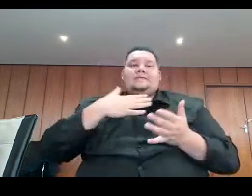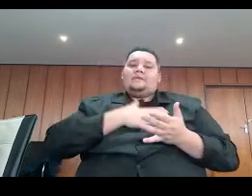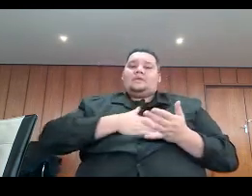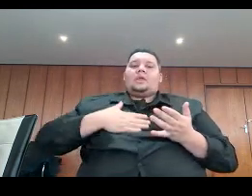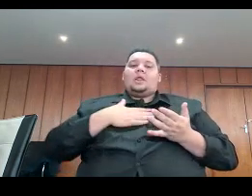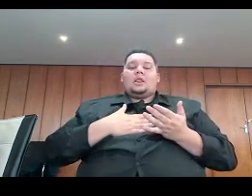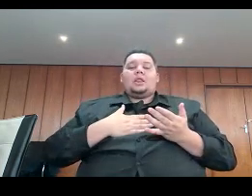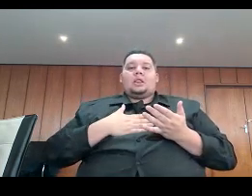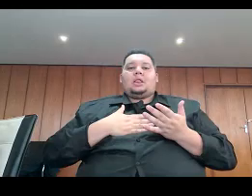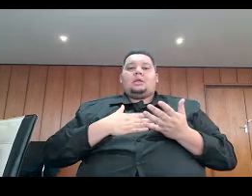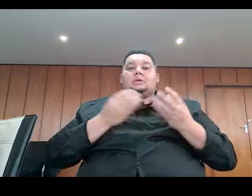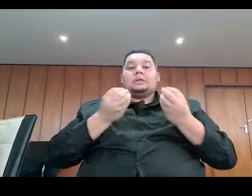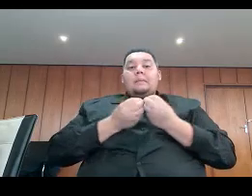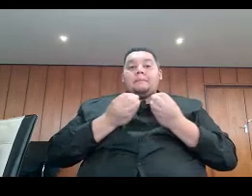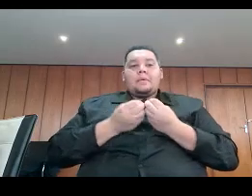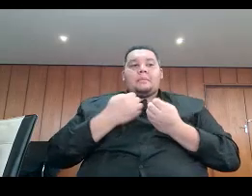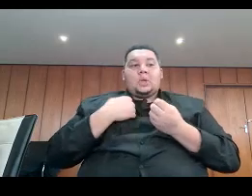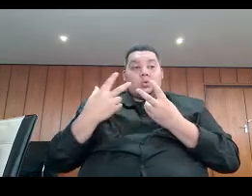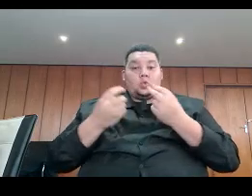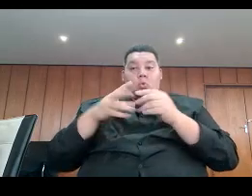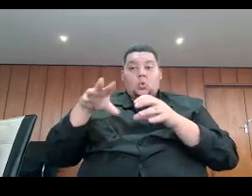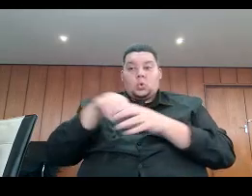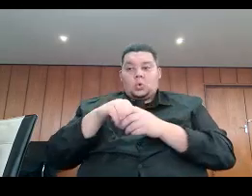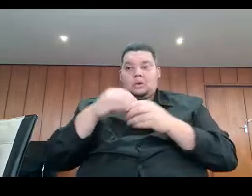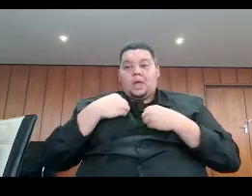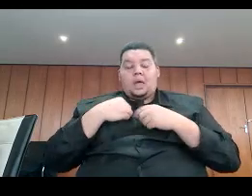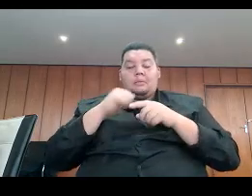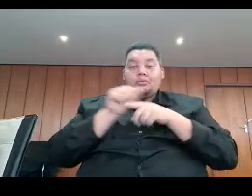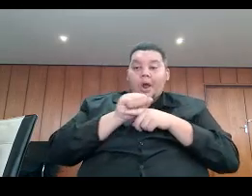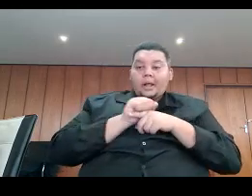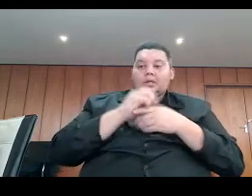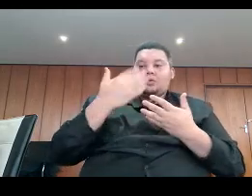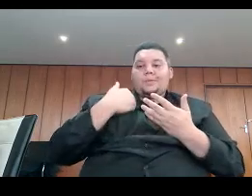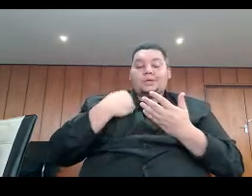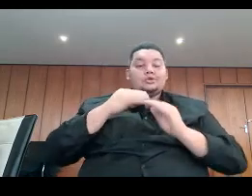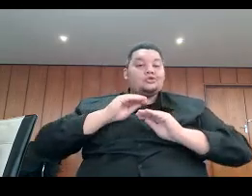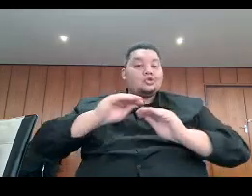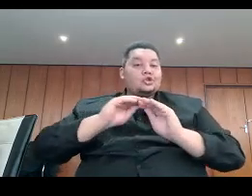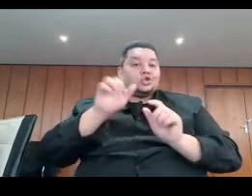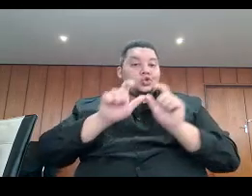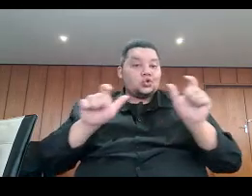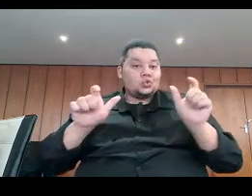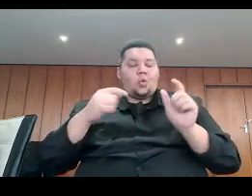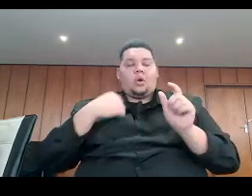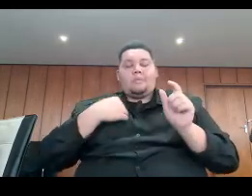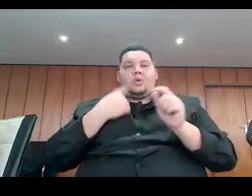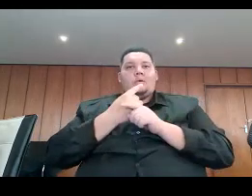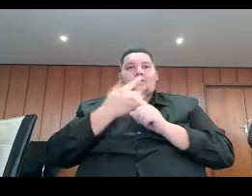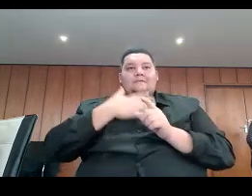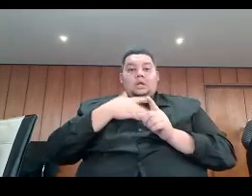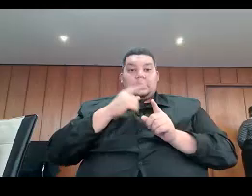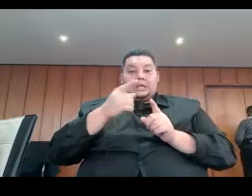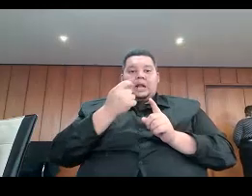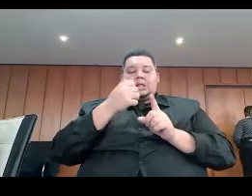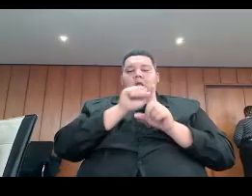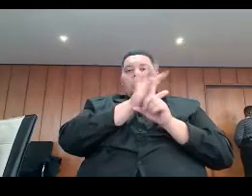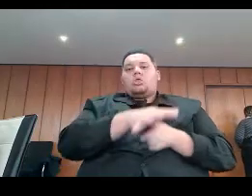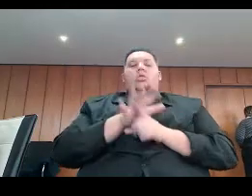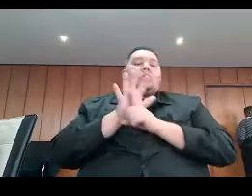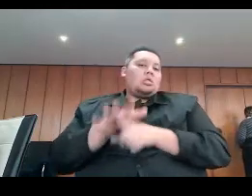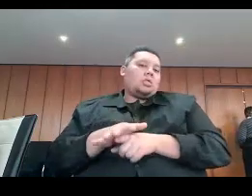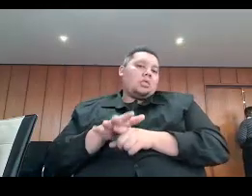there was something I was doing in my practice, in what I was teaching students, that was discriminatory itself. I